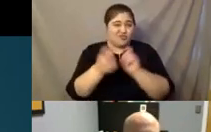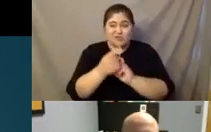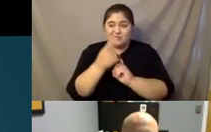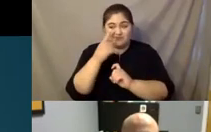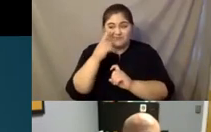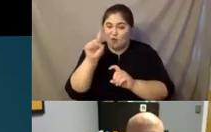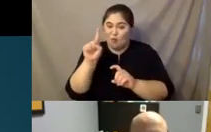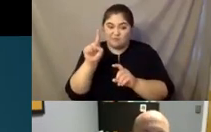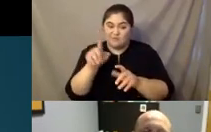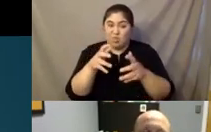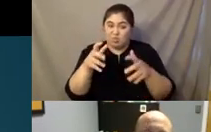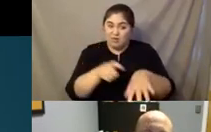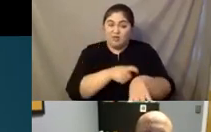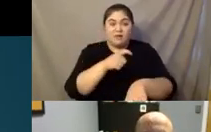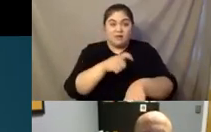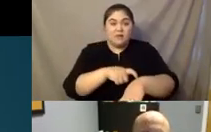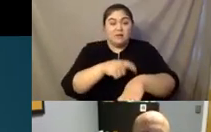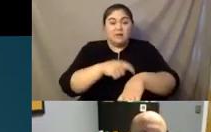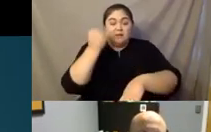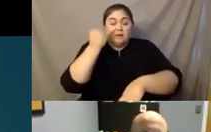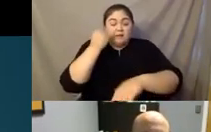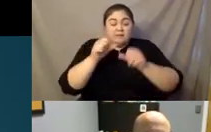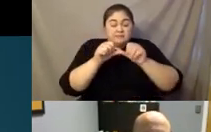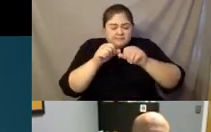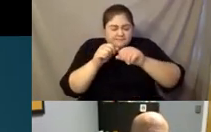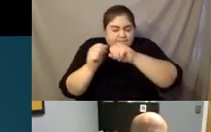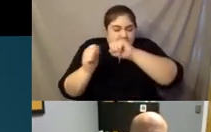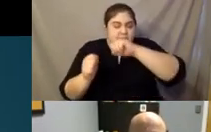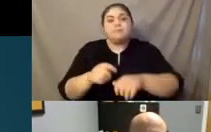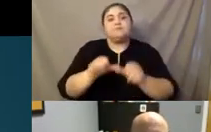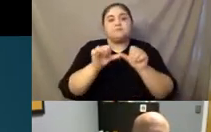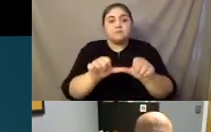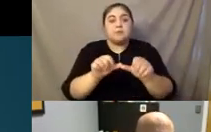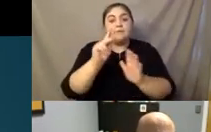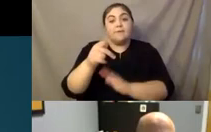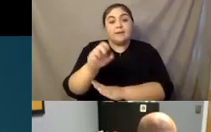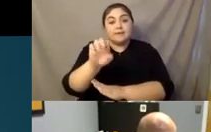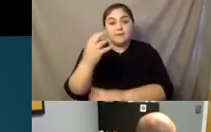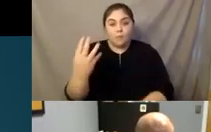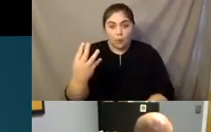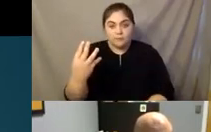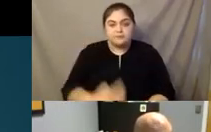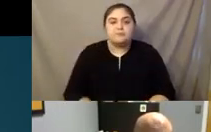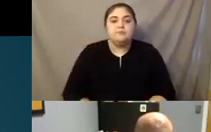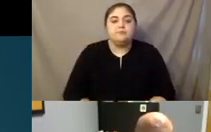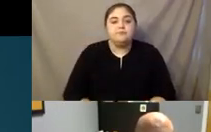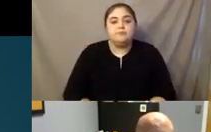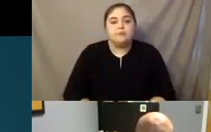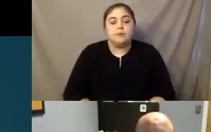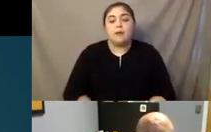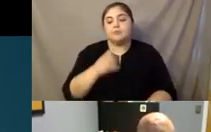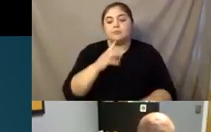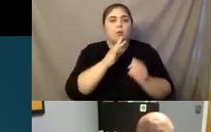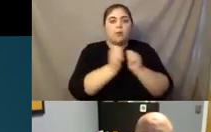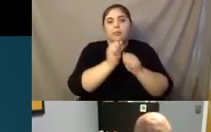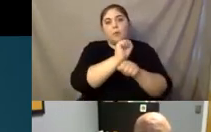though as we go to phase 4. I spoke with Surrogate's Court employee yesterday,